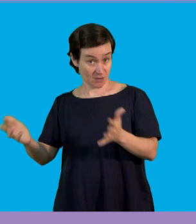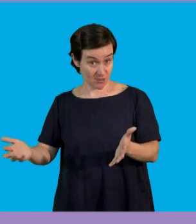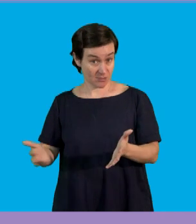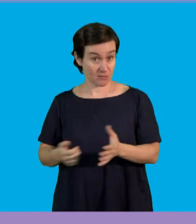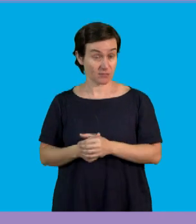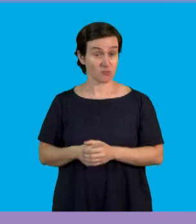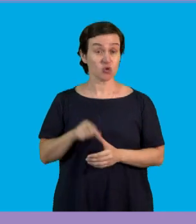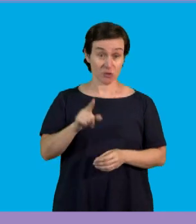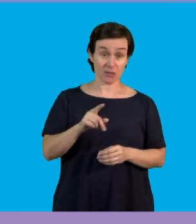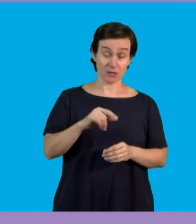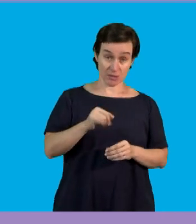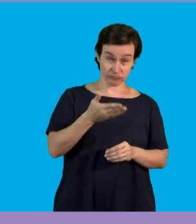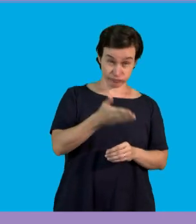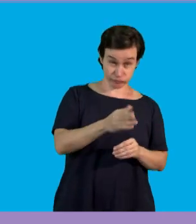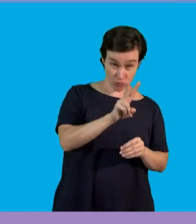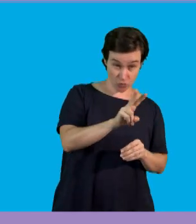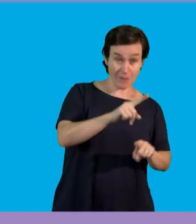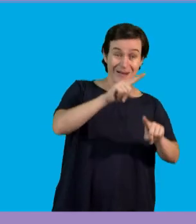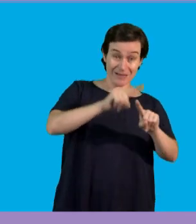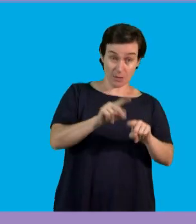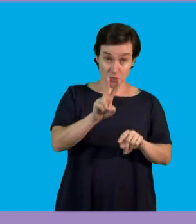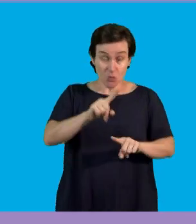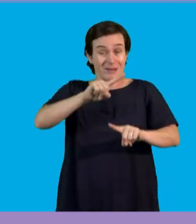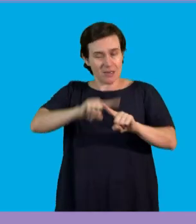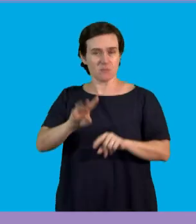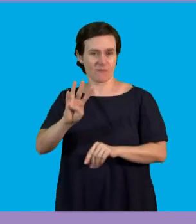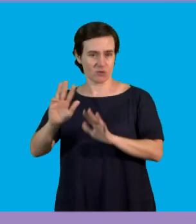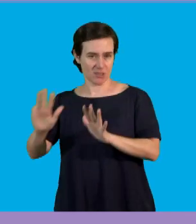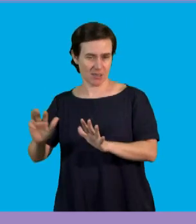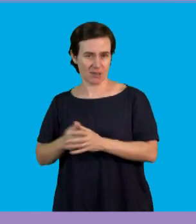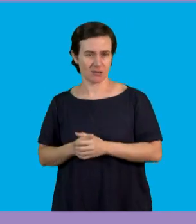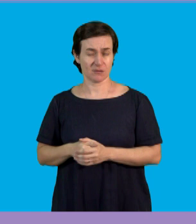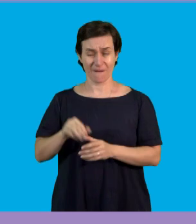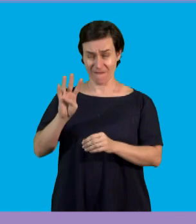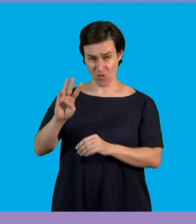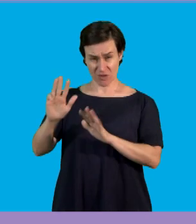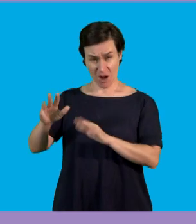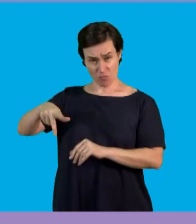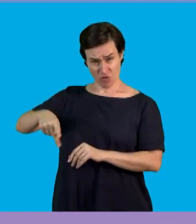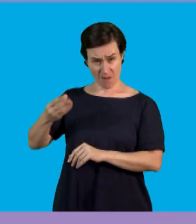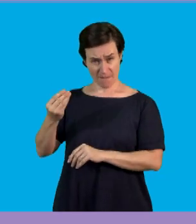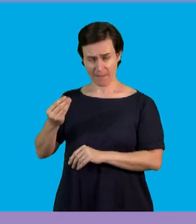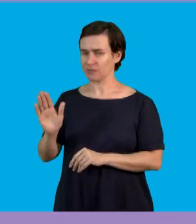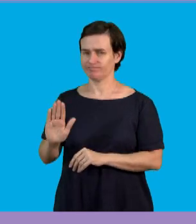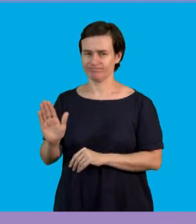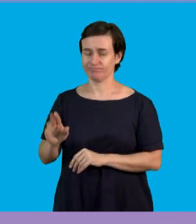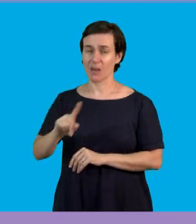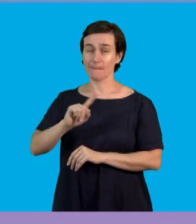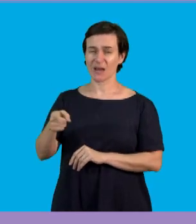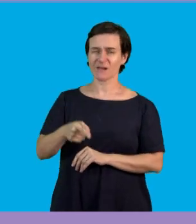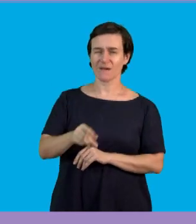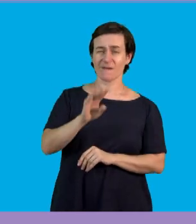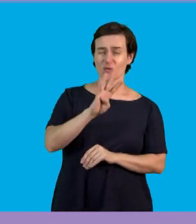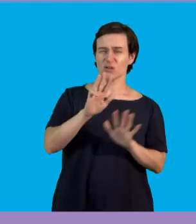49, right? So we still have the 2, it's a prime number, the 2 is a prime number. 49 is not a prime number, but we know that 49